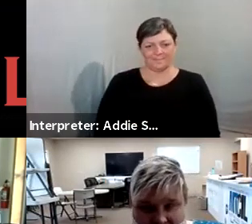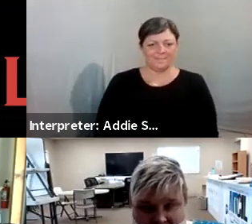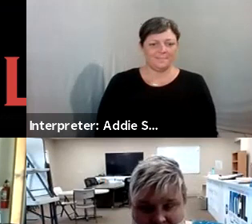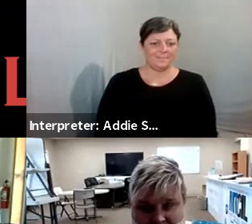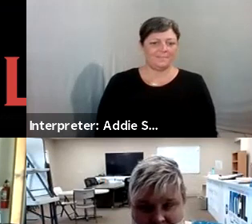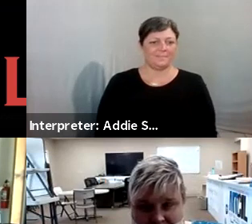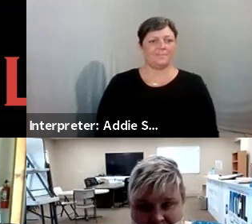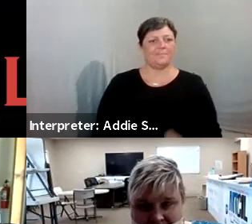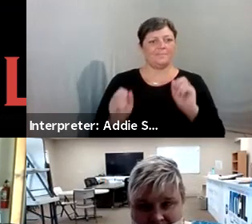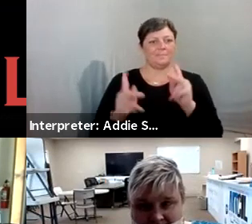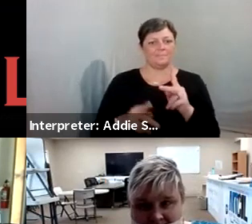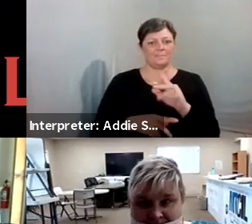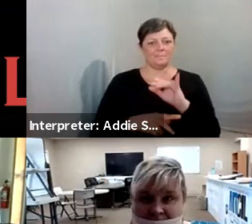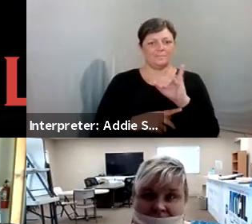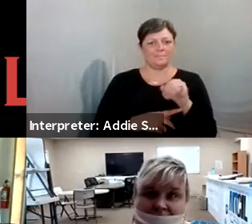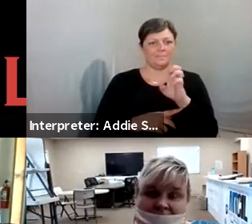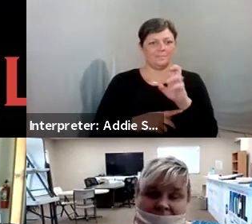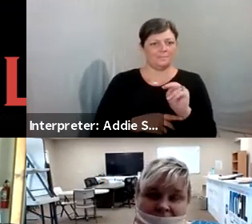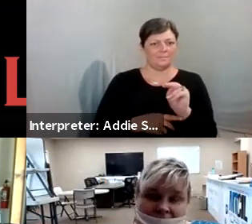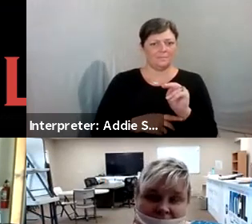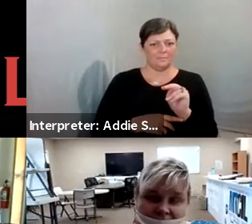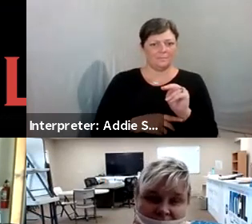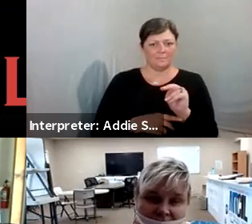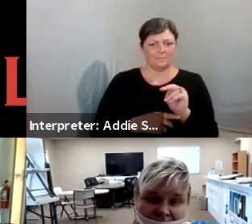All right, Jed, I see your hands up.